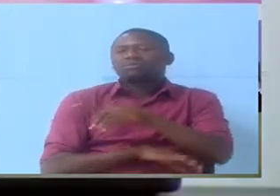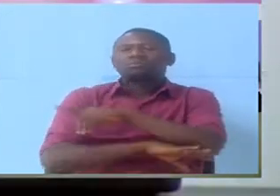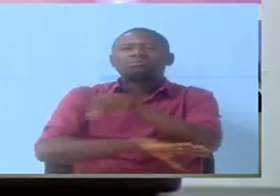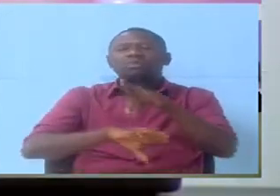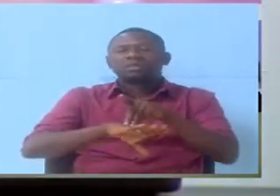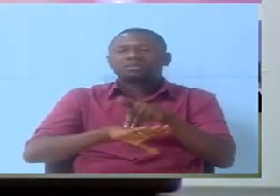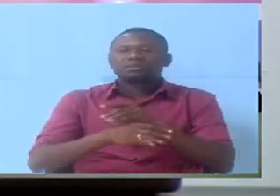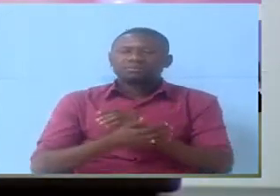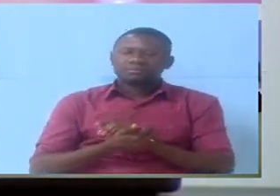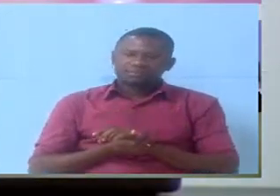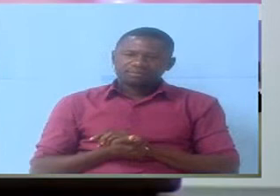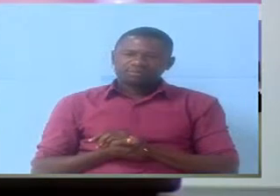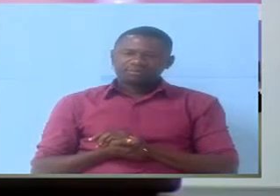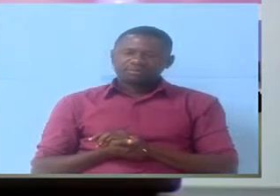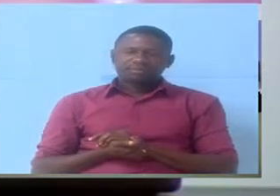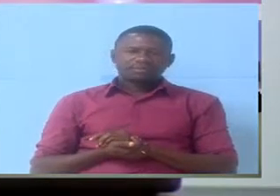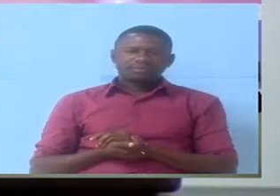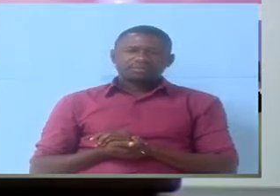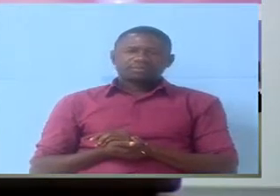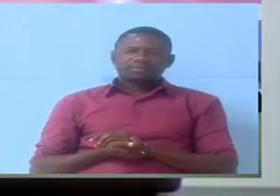even attempting to see